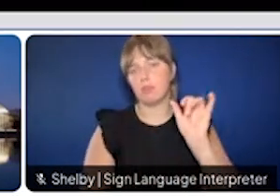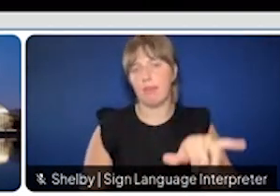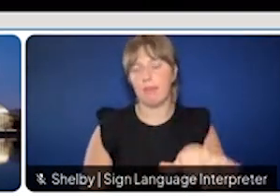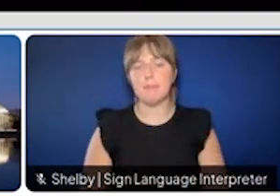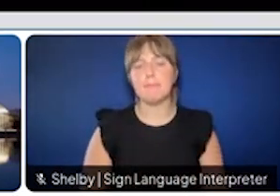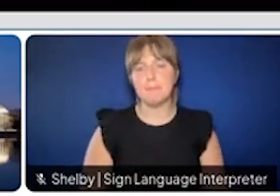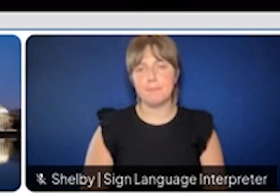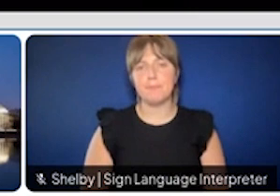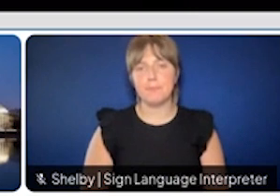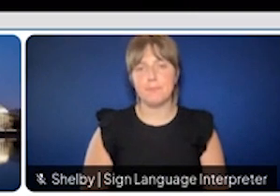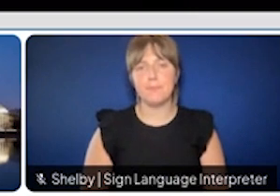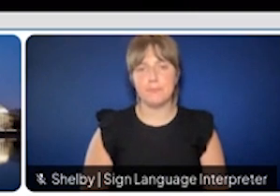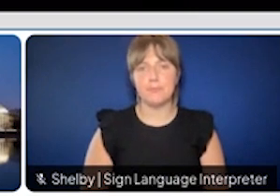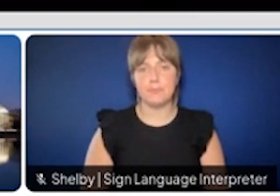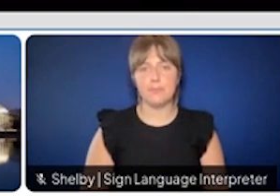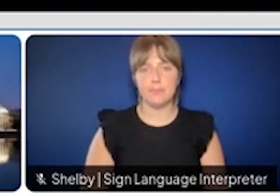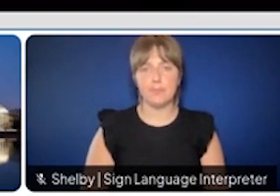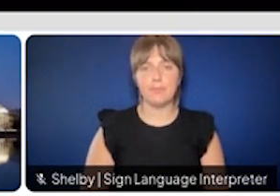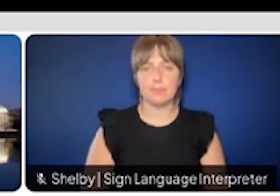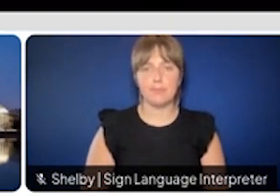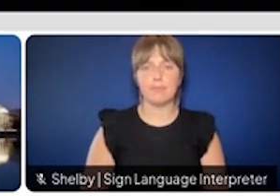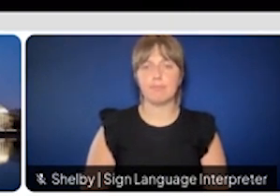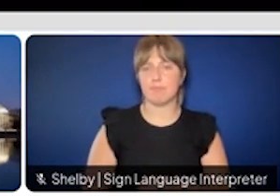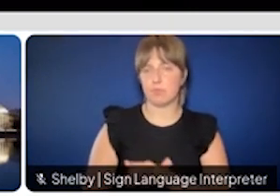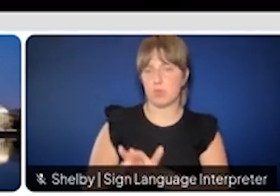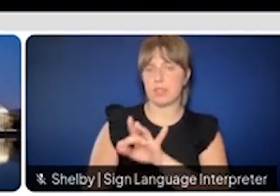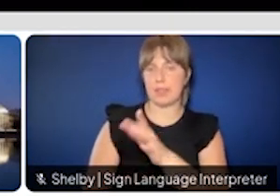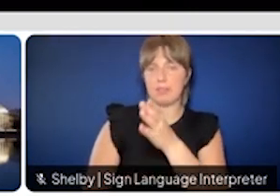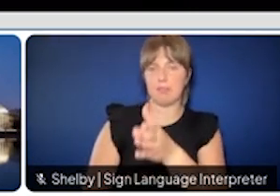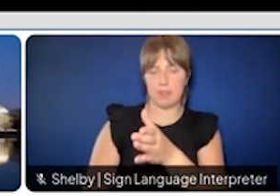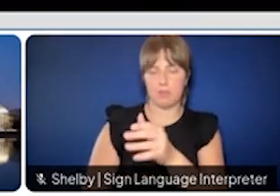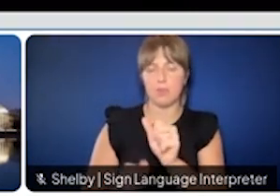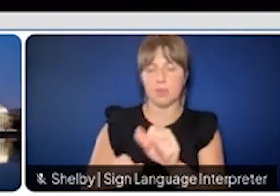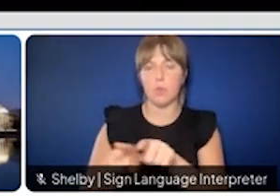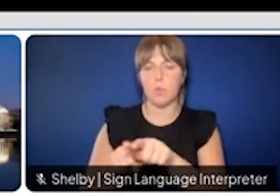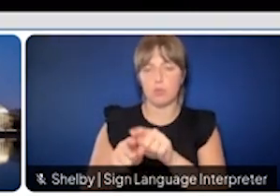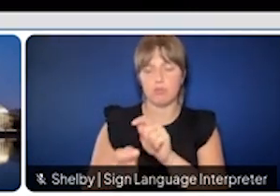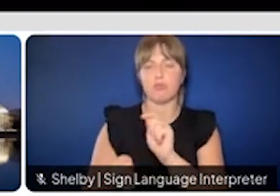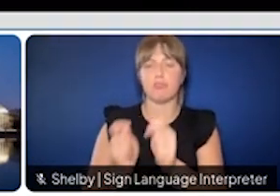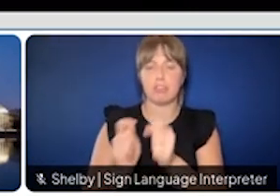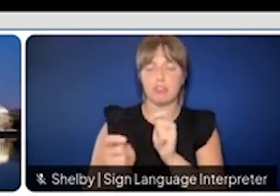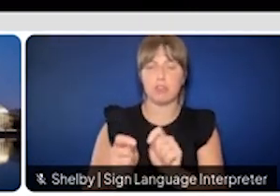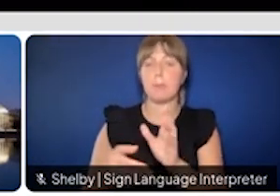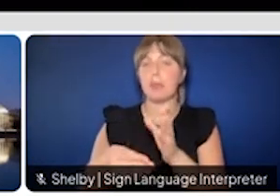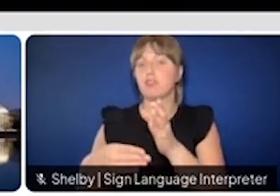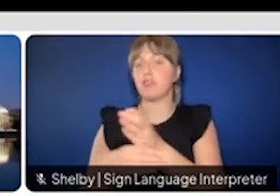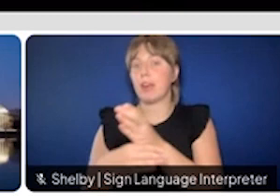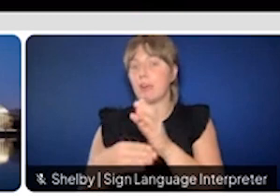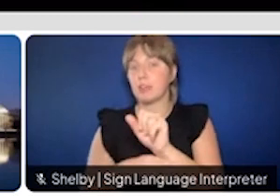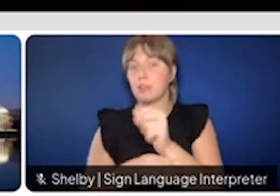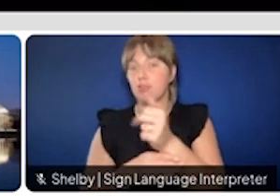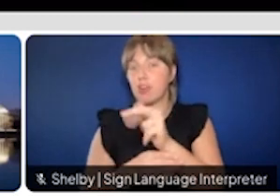You could also change the sell max by shares or by dollars, and it'll just divide